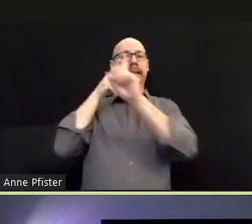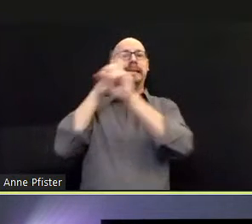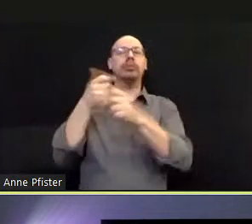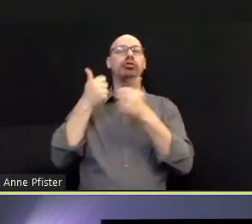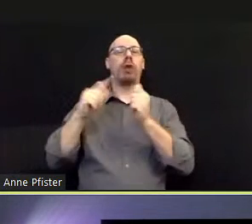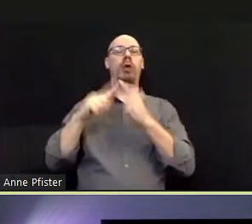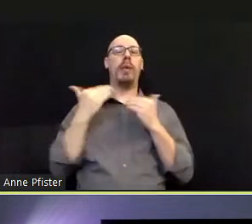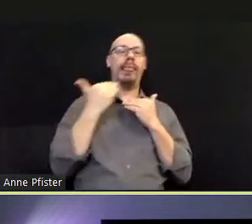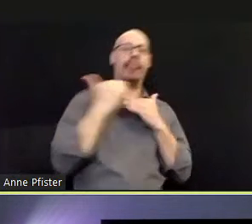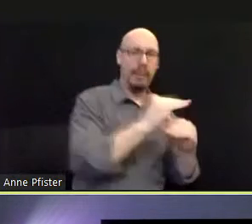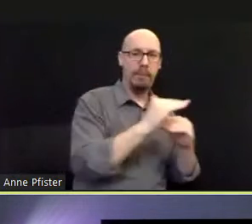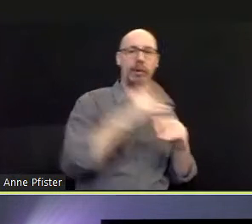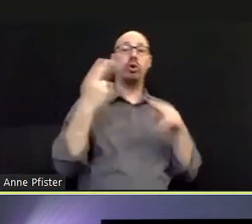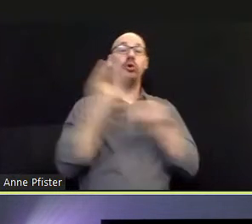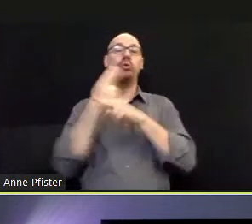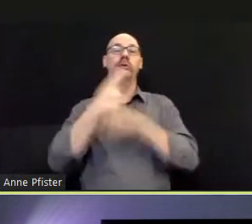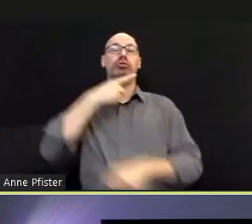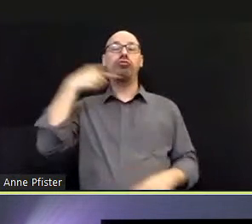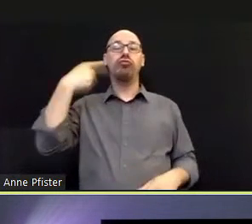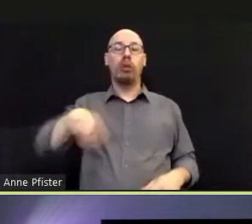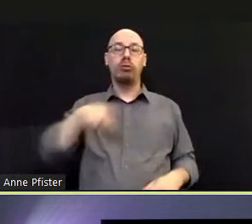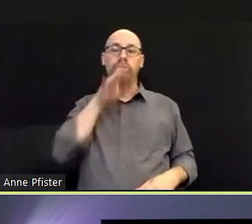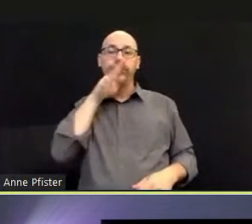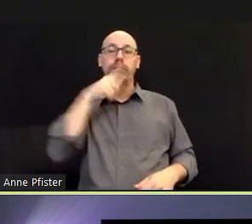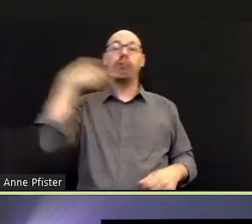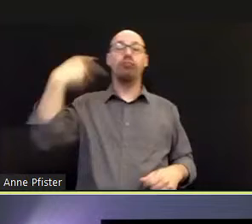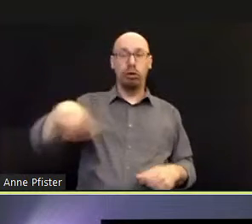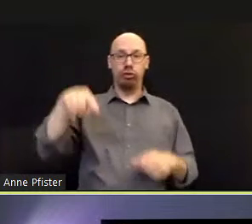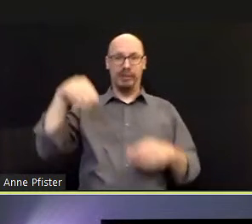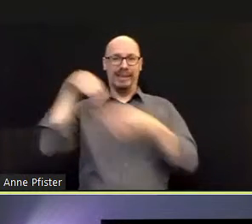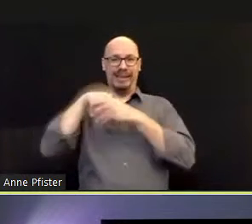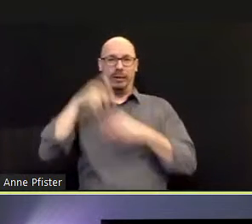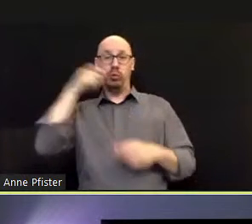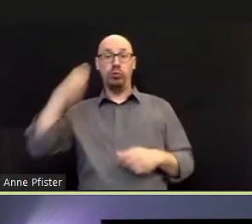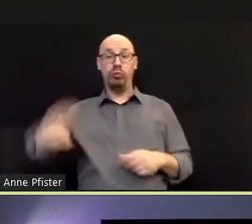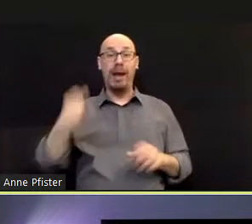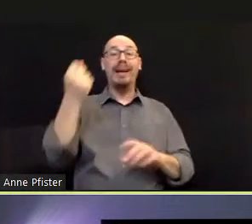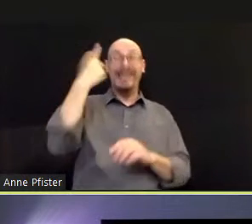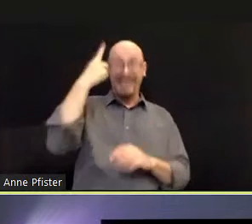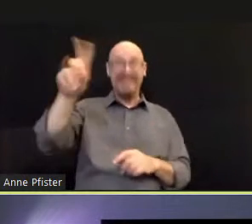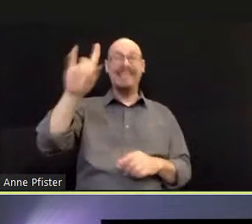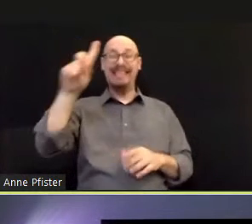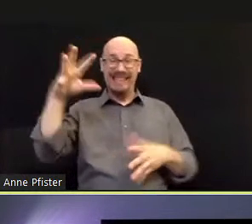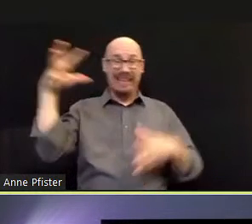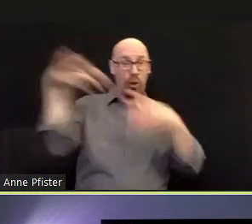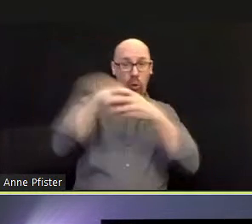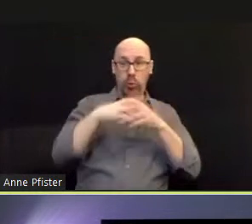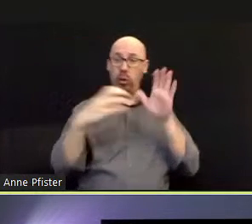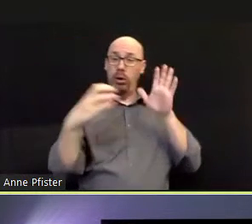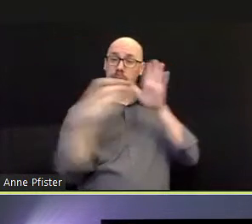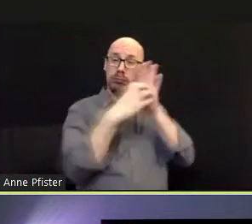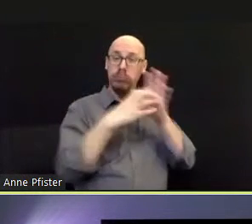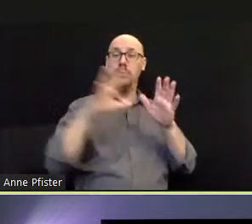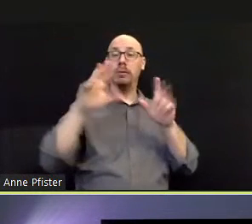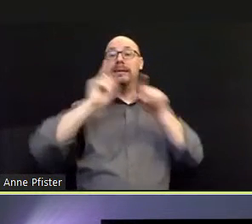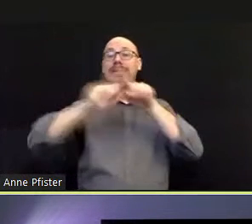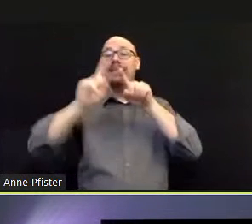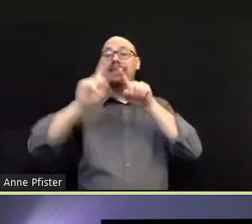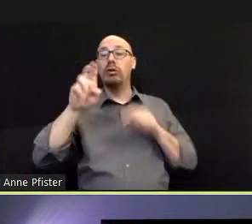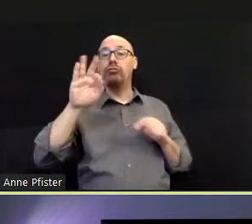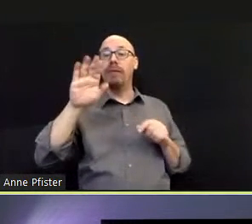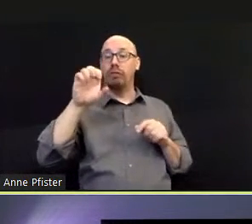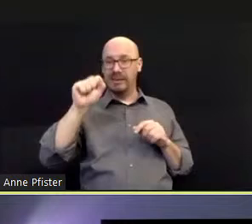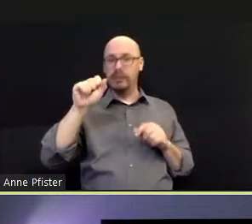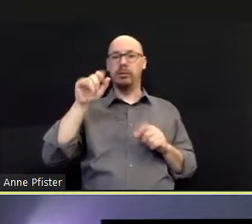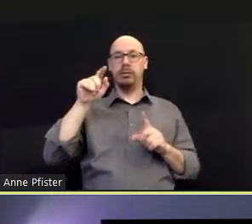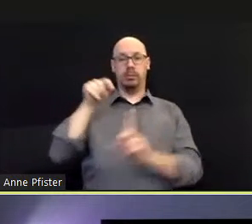of Russian language in Ukraine. However, it included a whole article as well as other references to